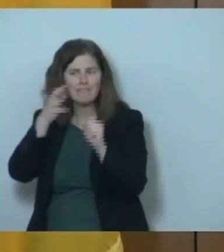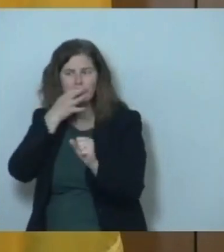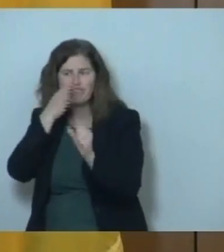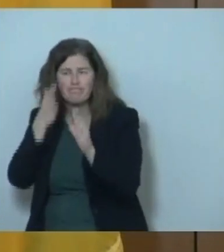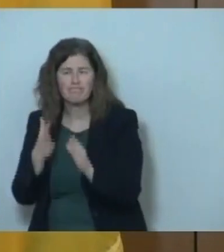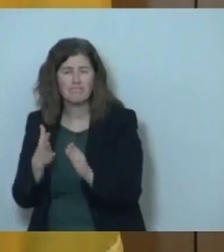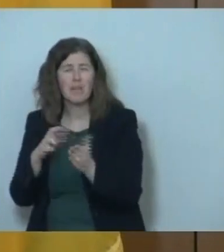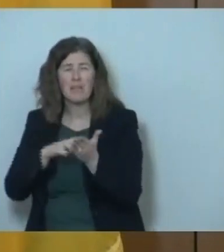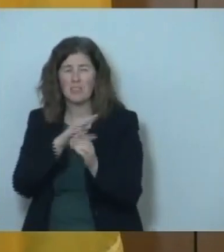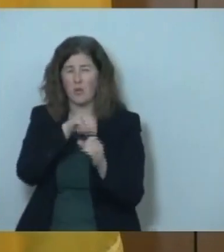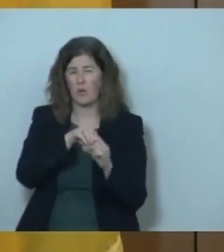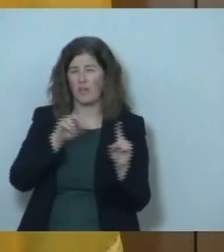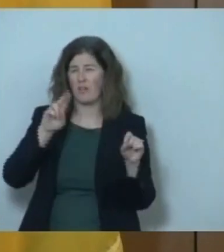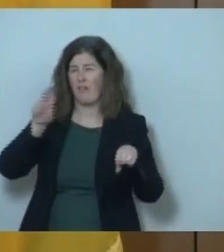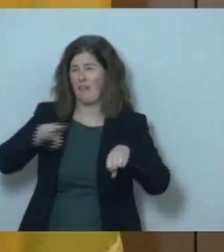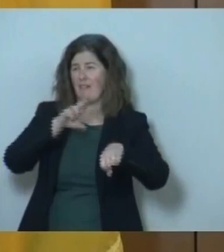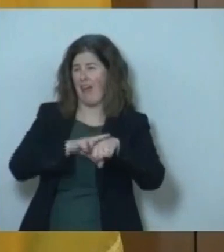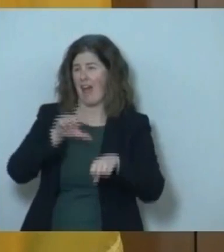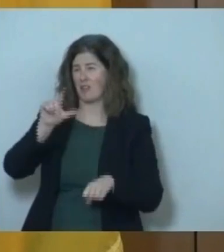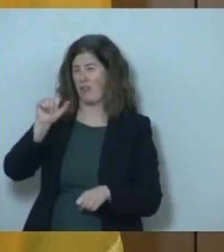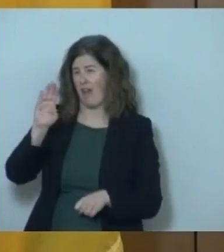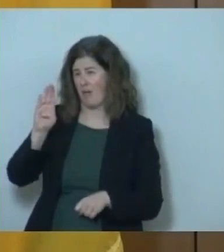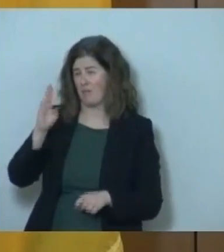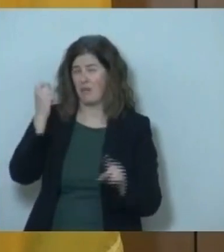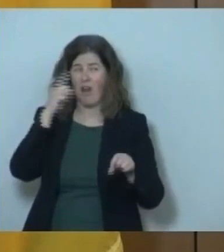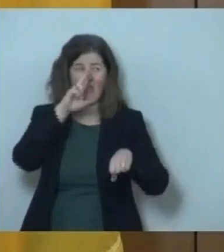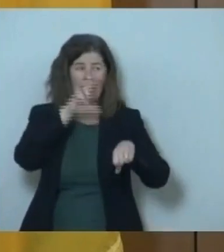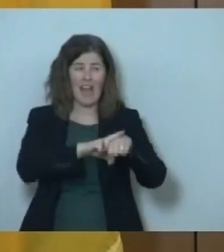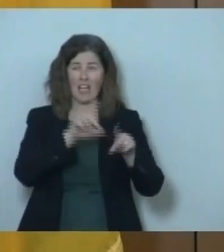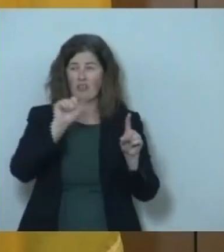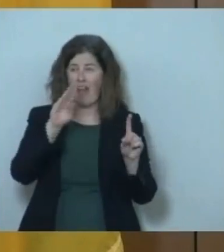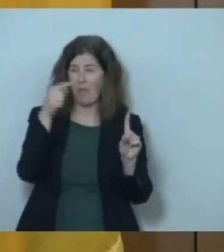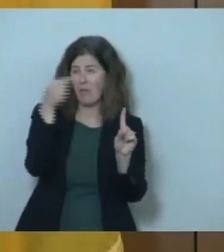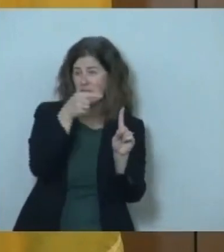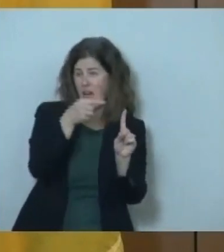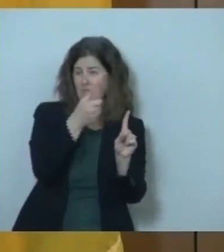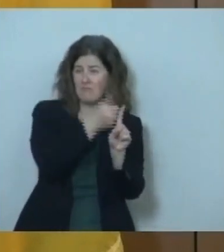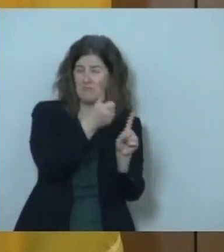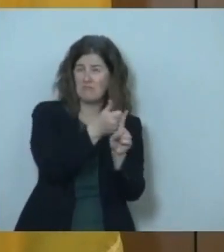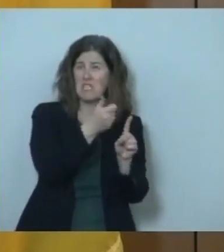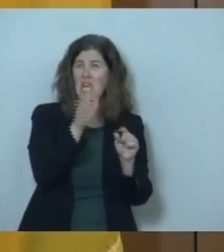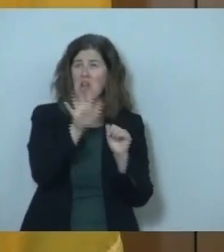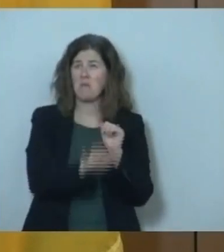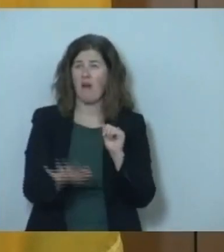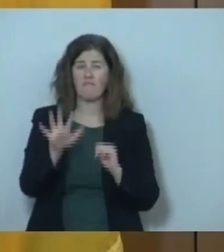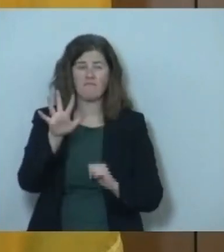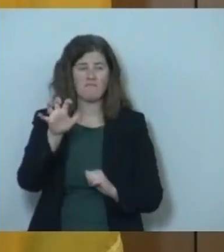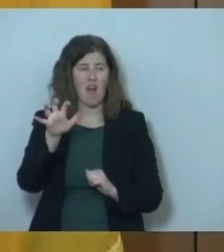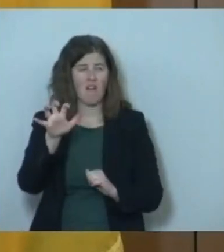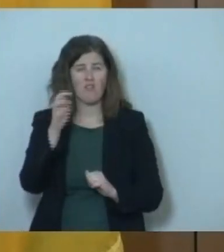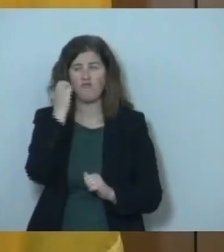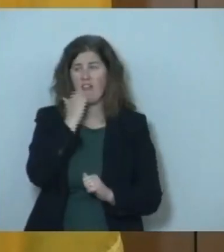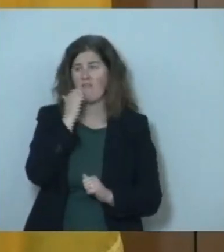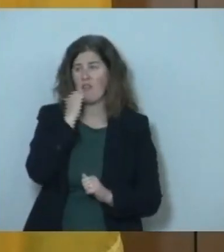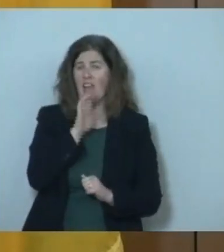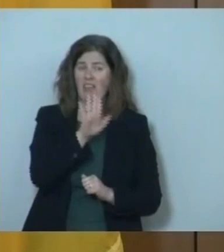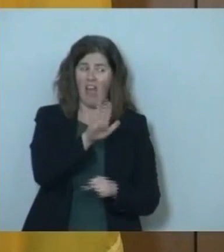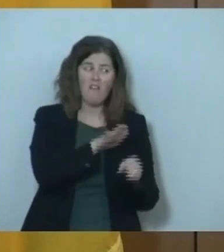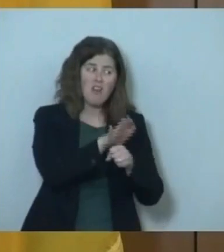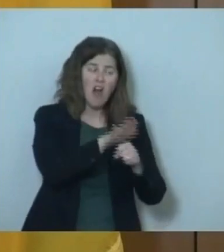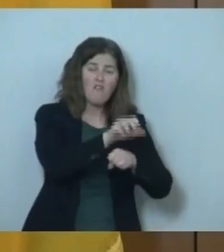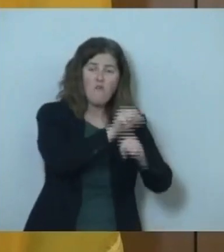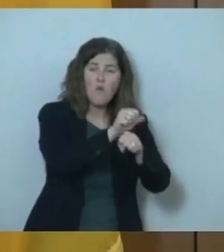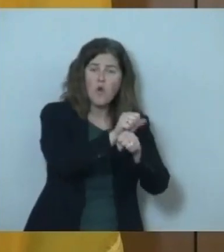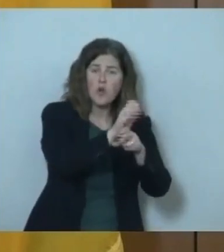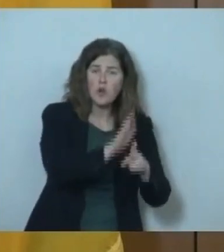labs. The national labs combined can run just about 500 tests a day. So they have personnel who